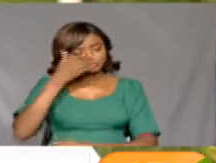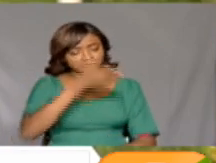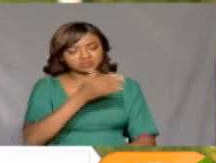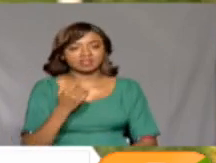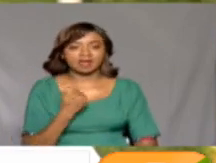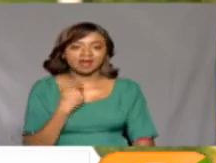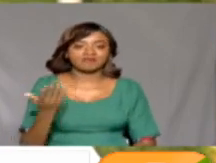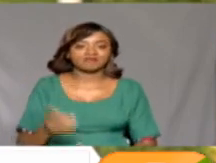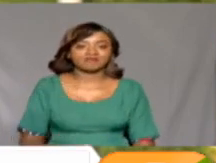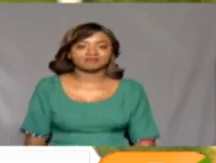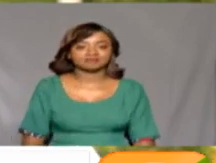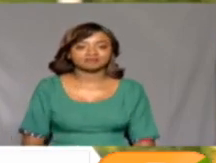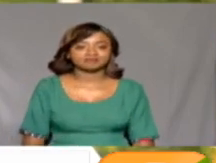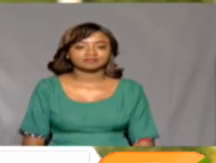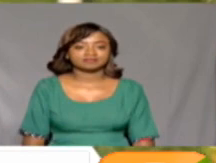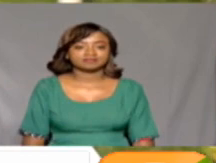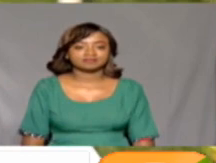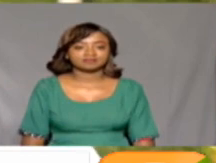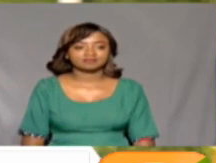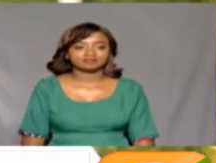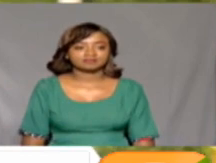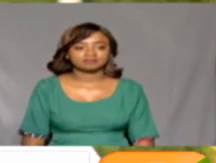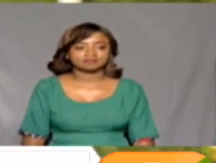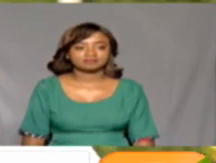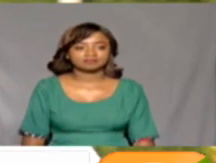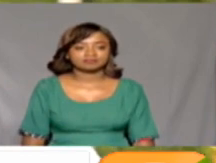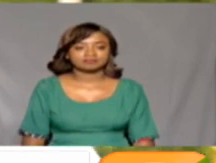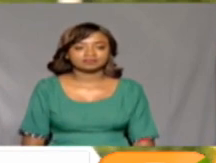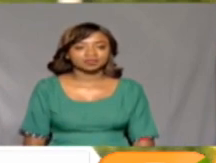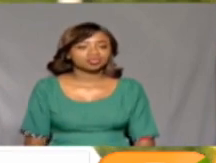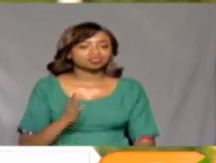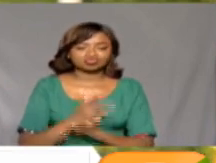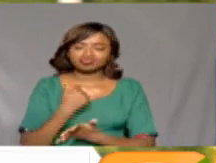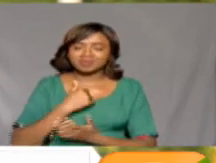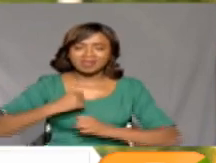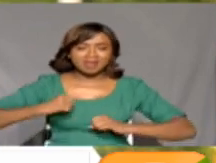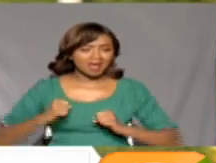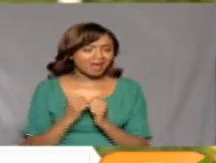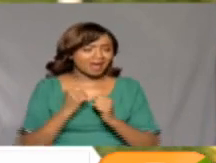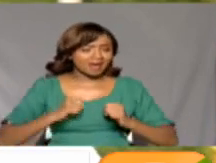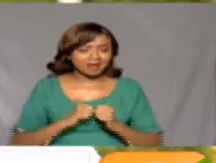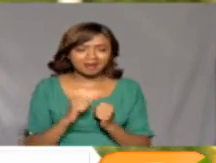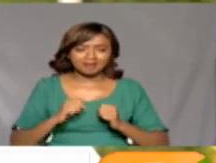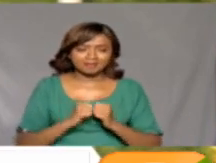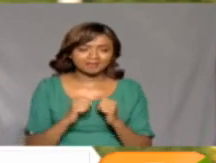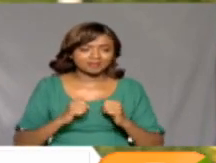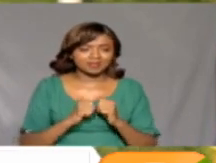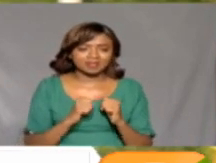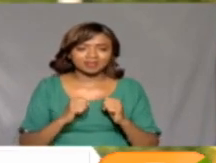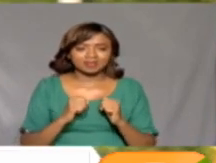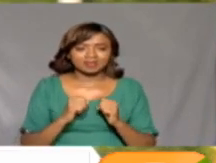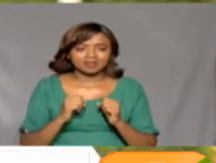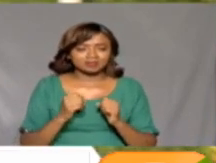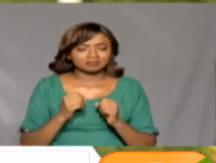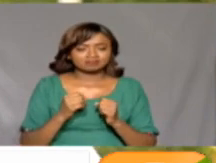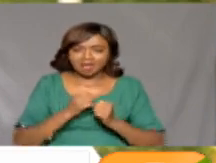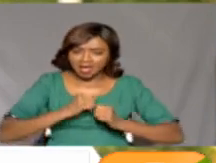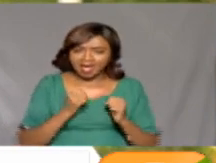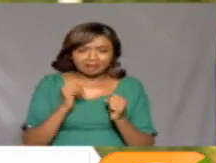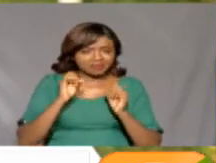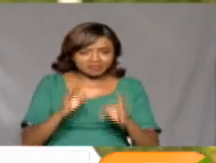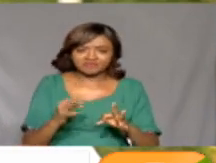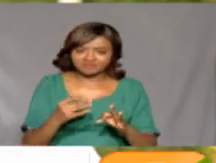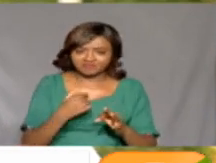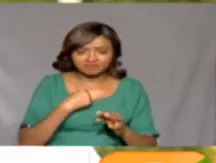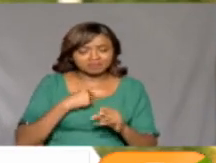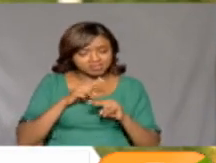That's what it is. And I will be happy to sit and watch and